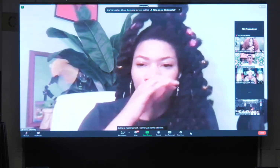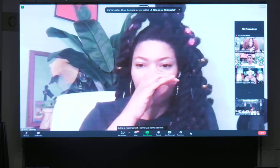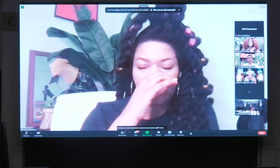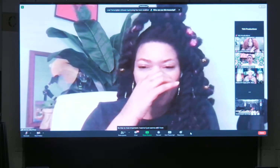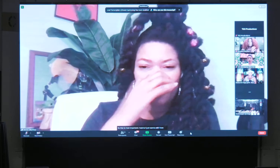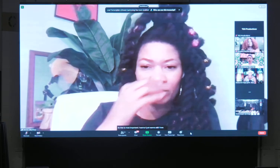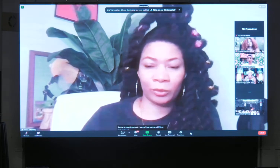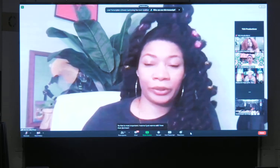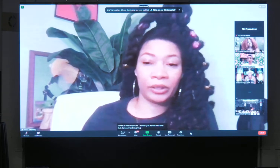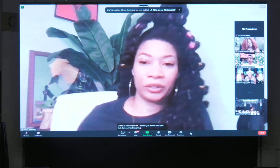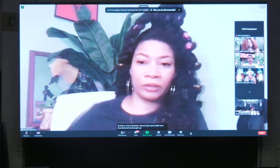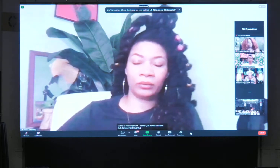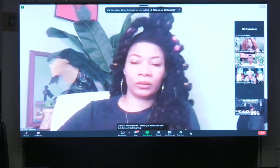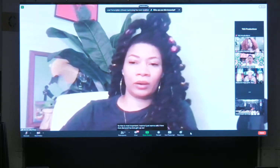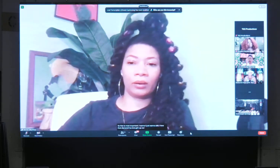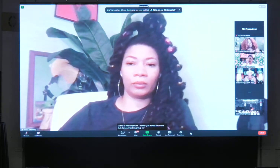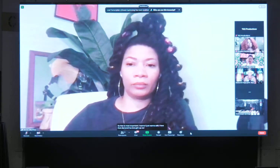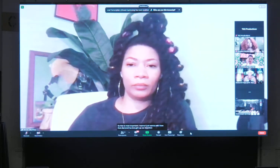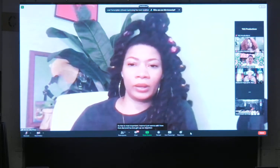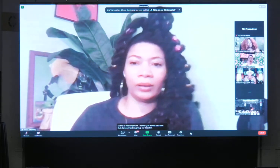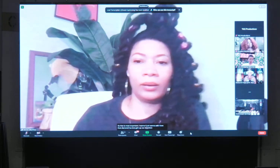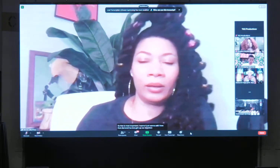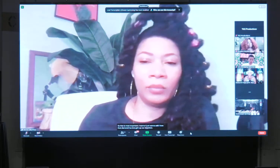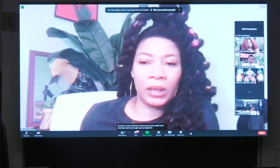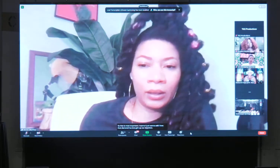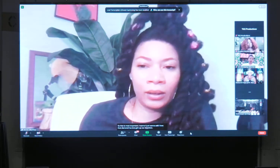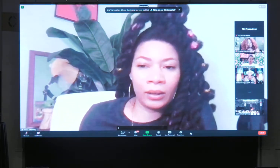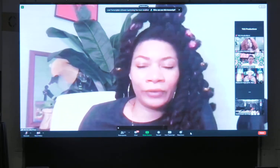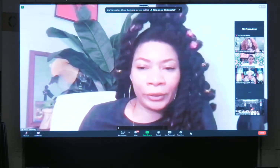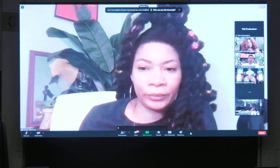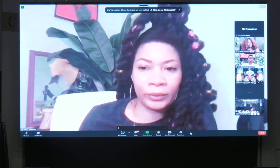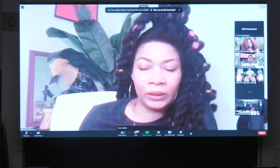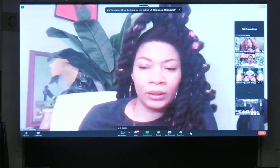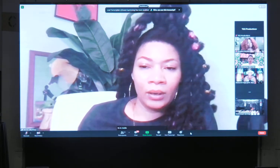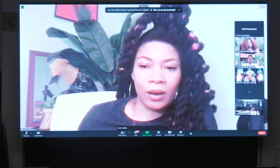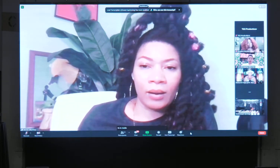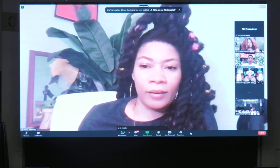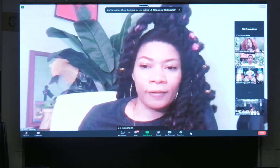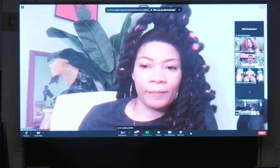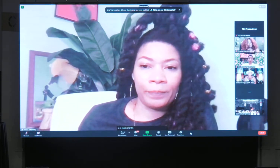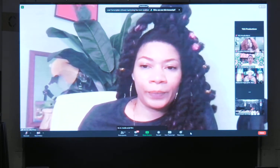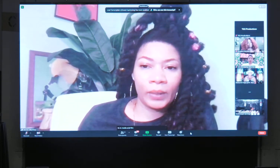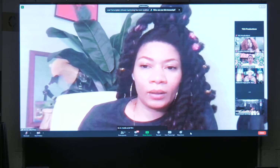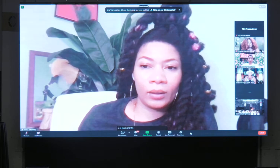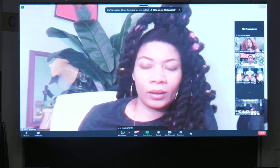has brought up our depiction in media and film.